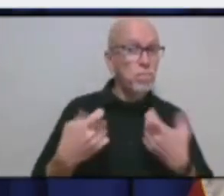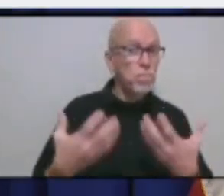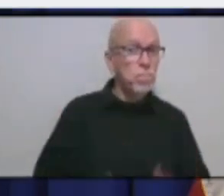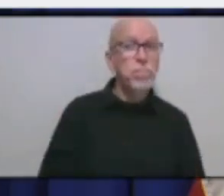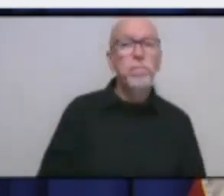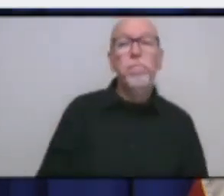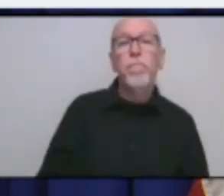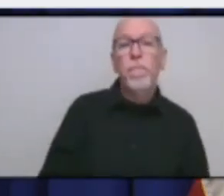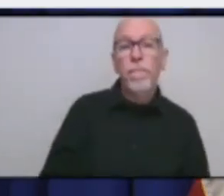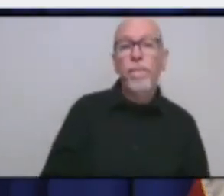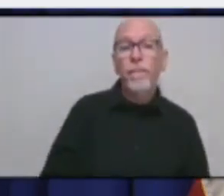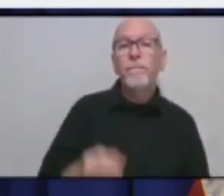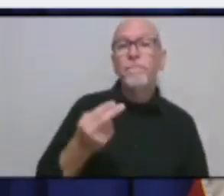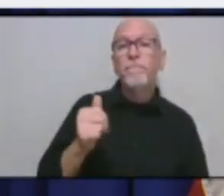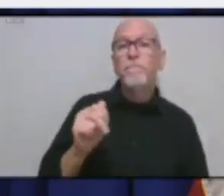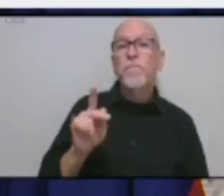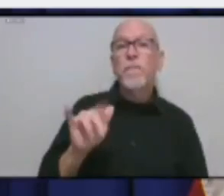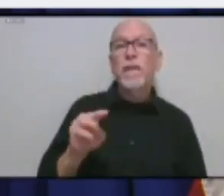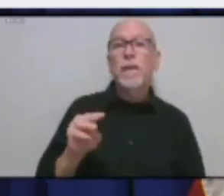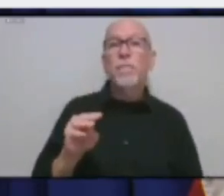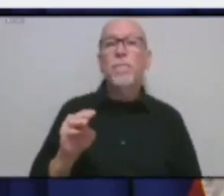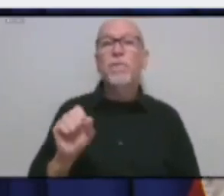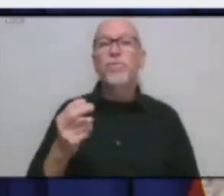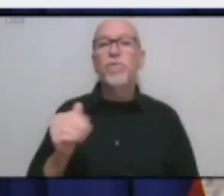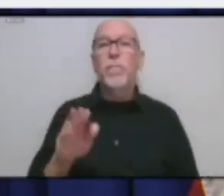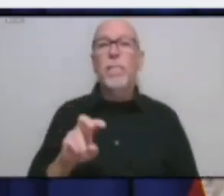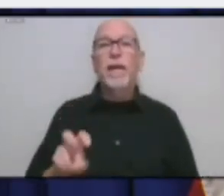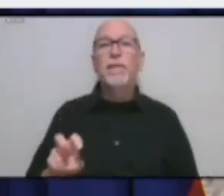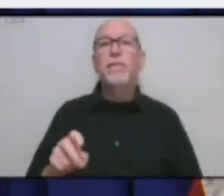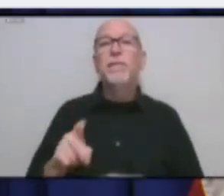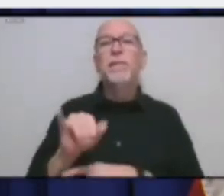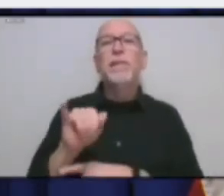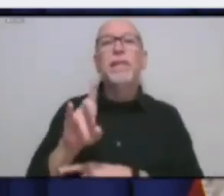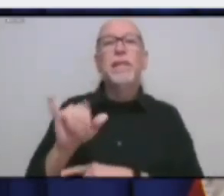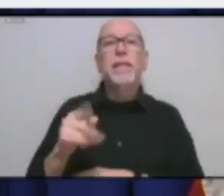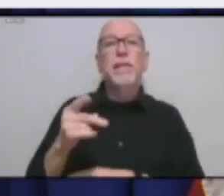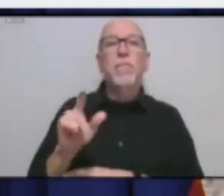Hakeem Shabazz, Indy Politics.